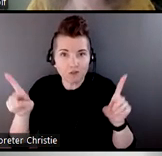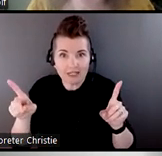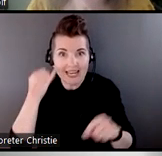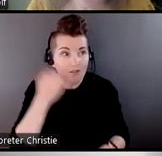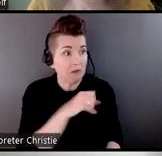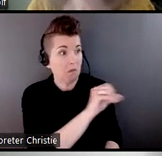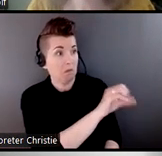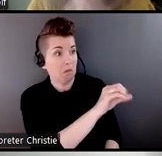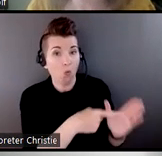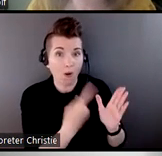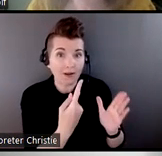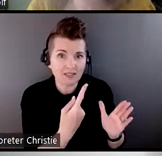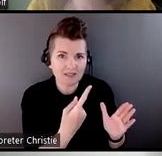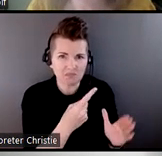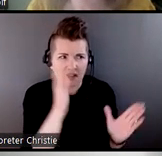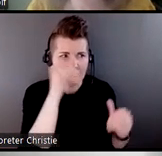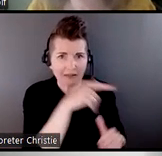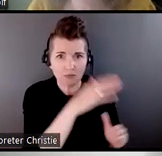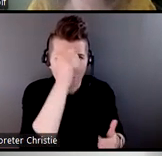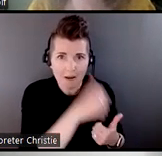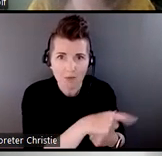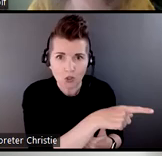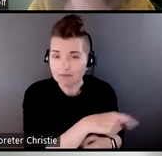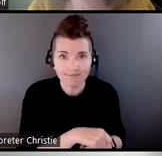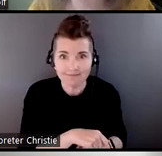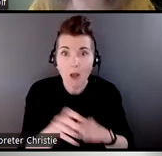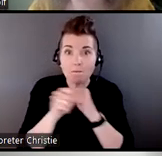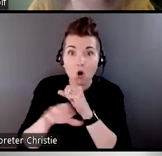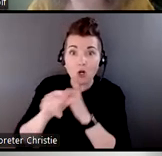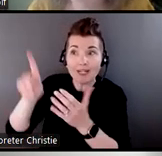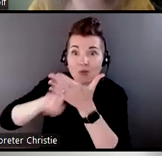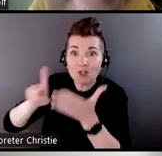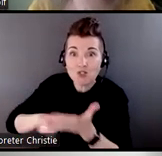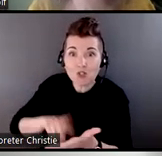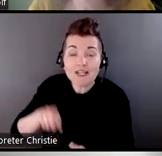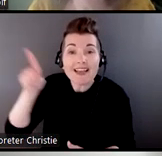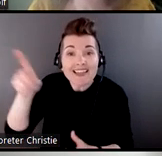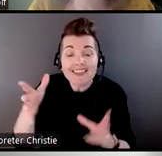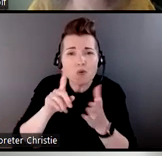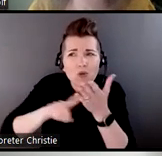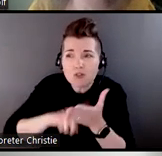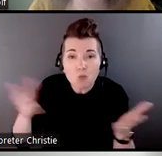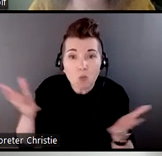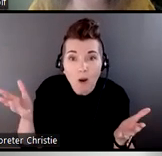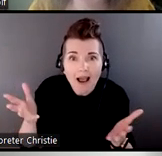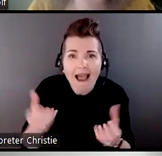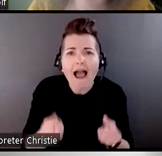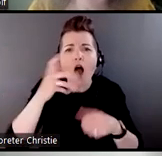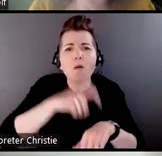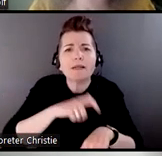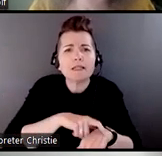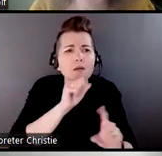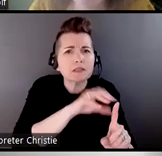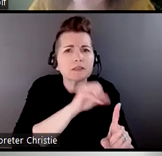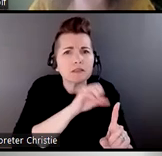tell you it takes anywhere from 7 to 12 exposures to a message before people really listen.